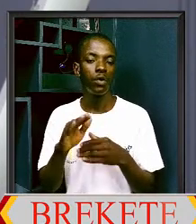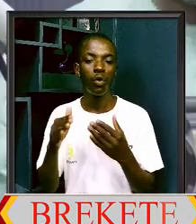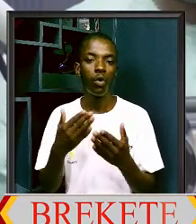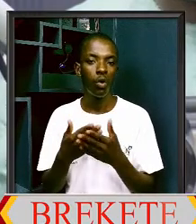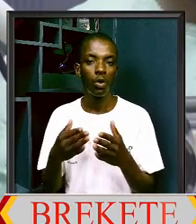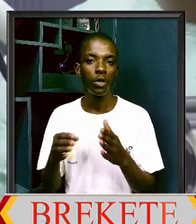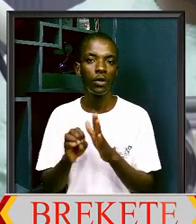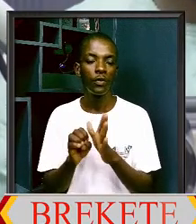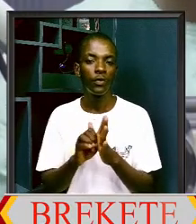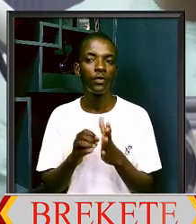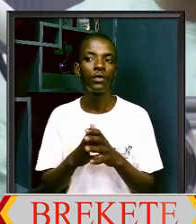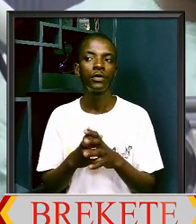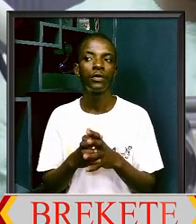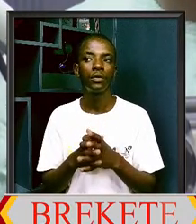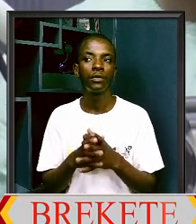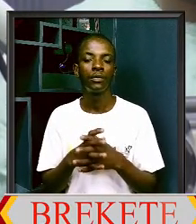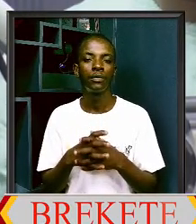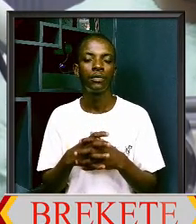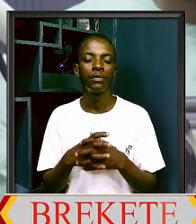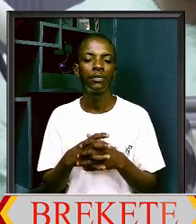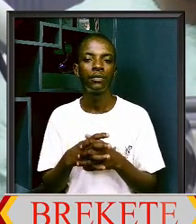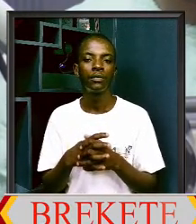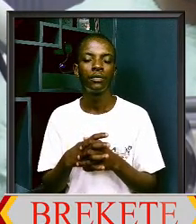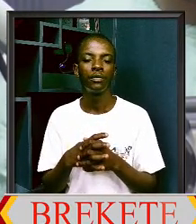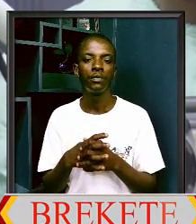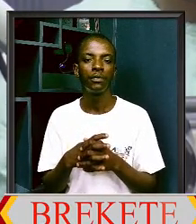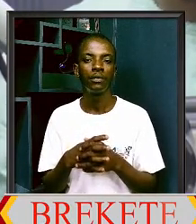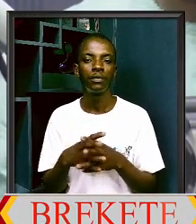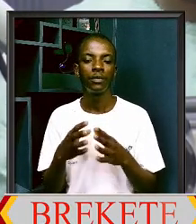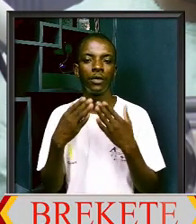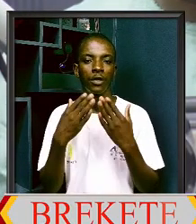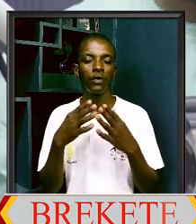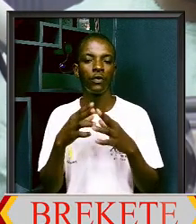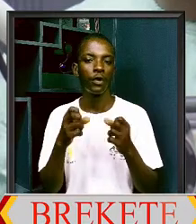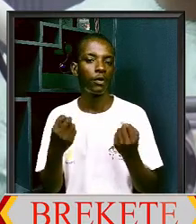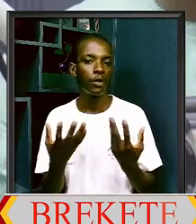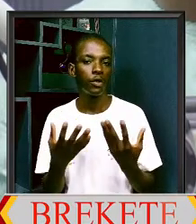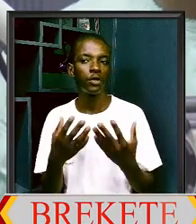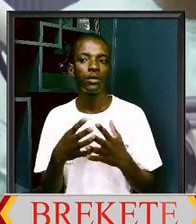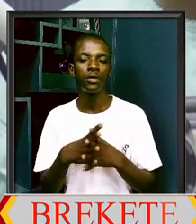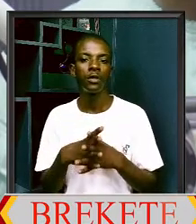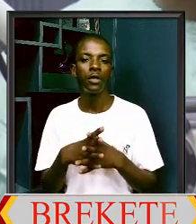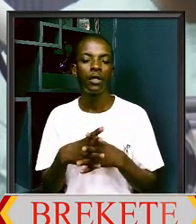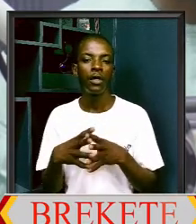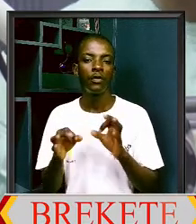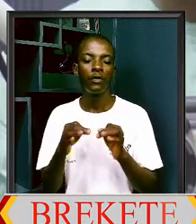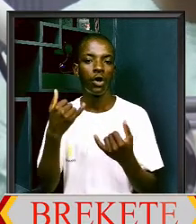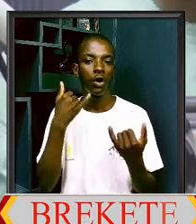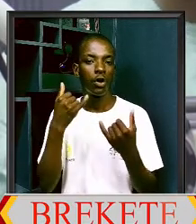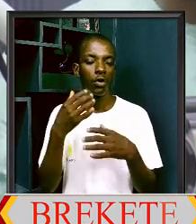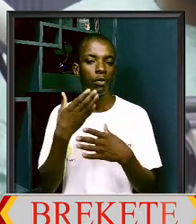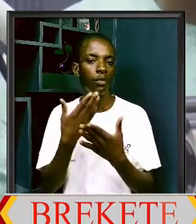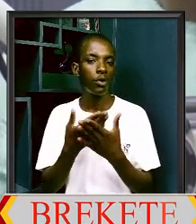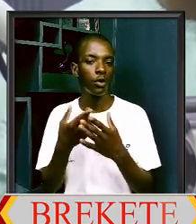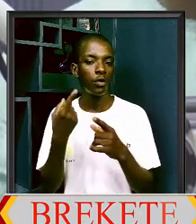evidence for you to see no problem sir thank you so much if I if I collect money for your house